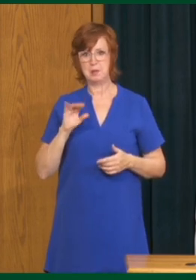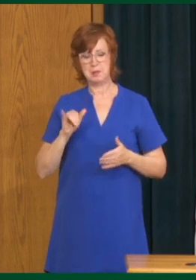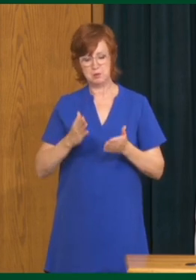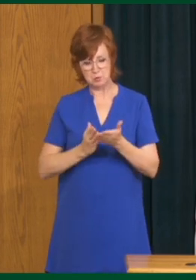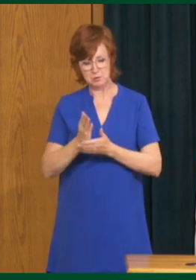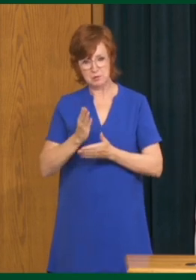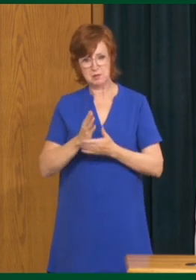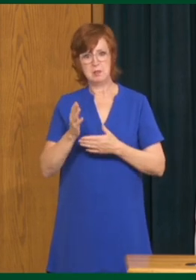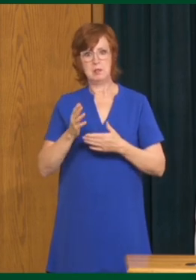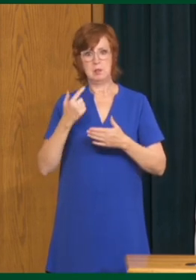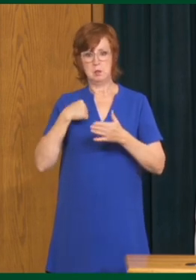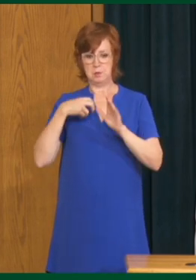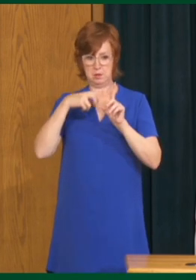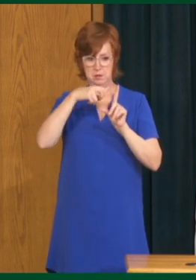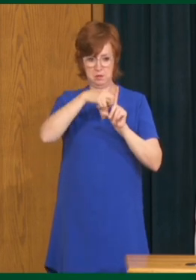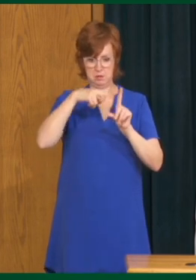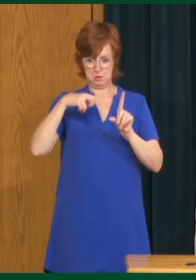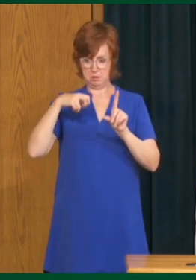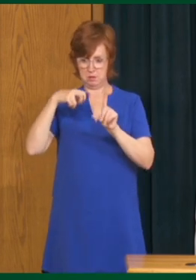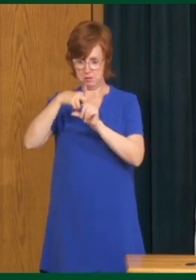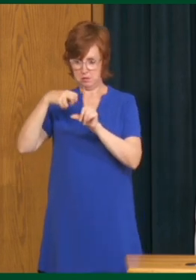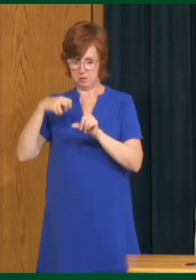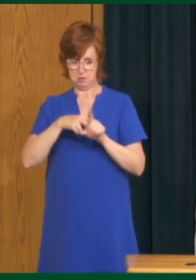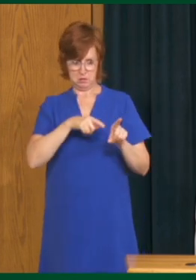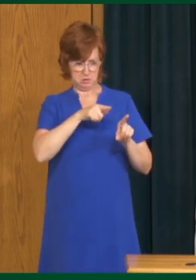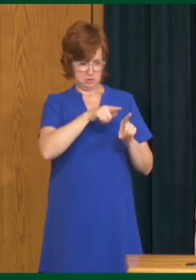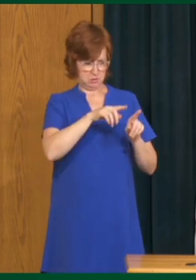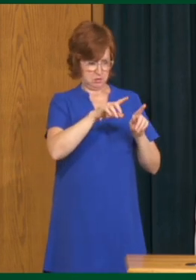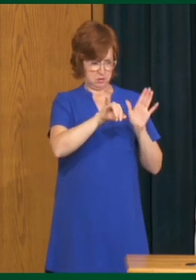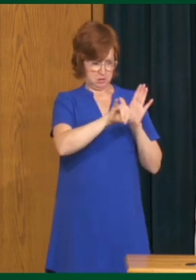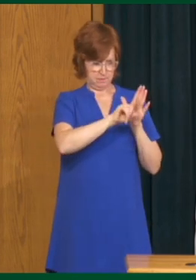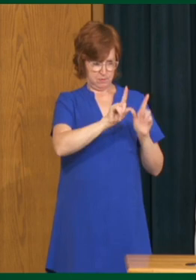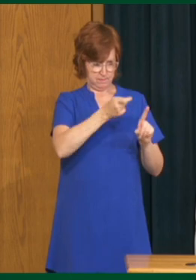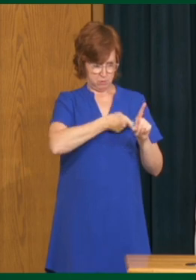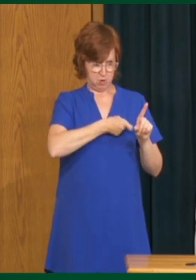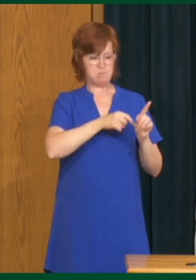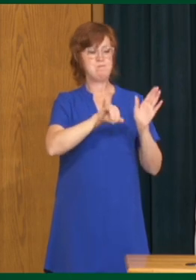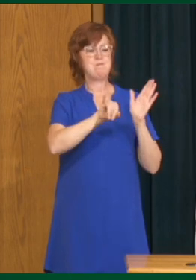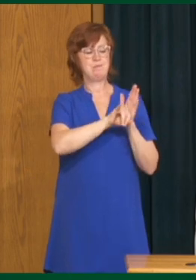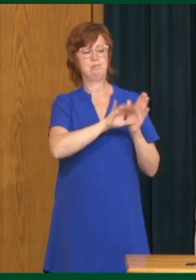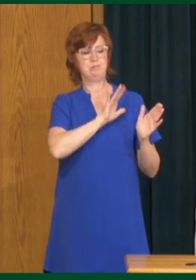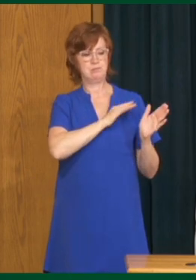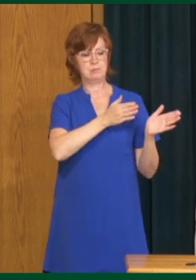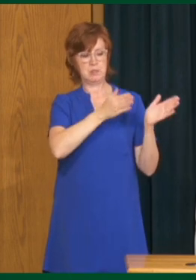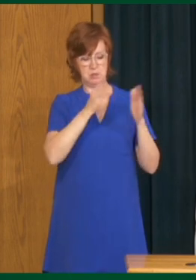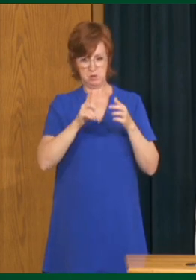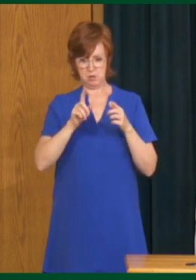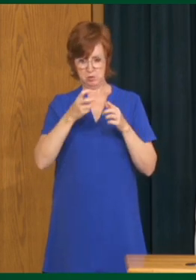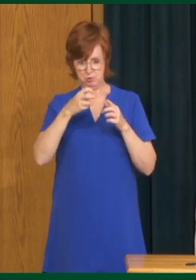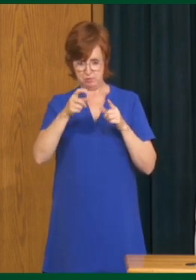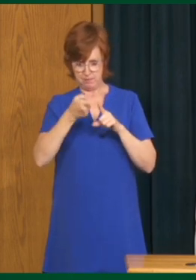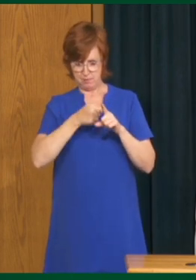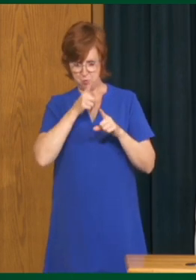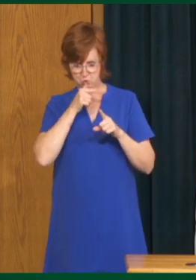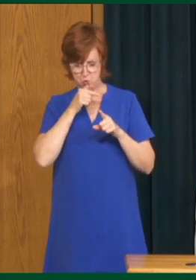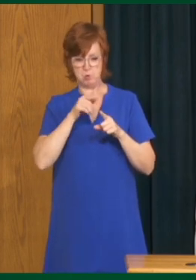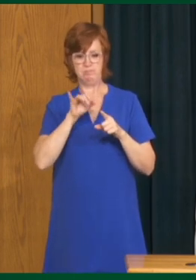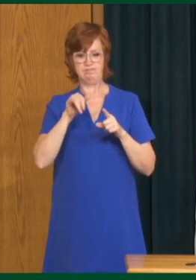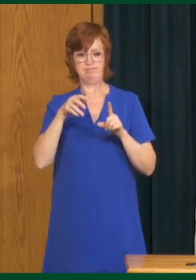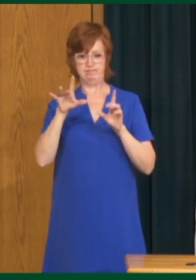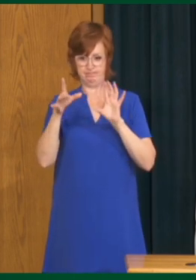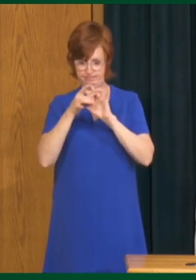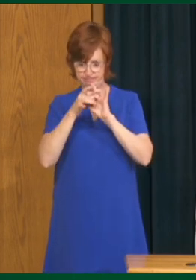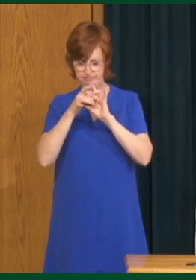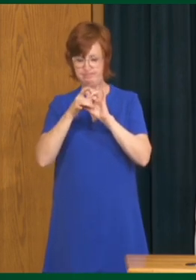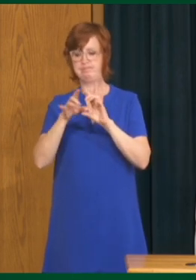transmission settings, the more you can provide feedback in terms of what the transmission settings are, what do we need to continue to watch for, and that's how